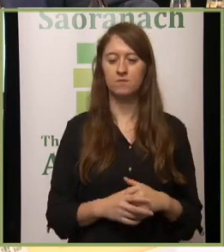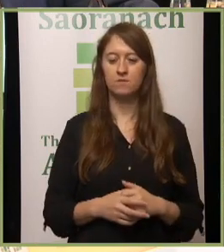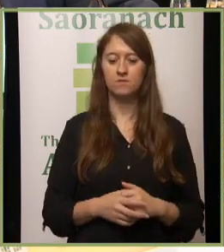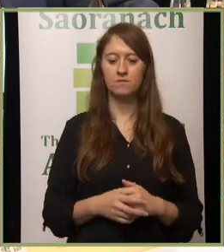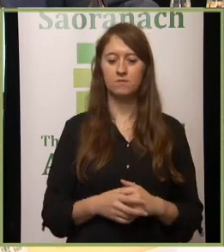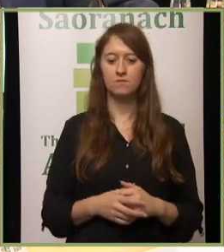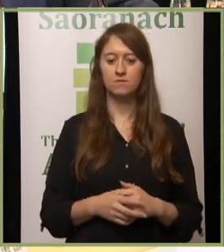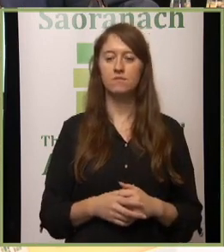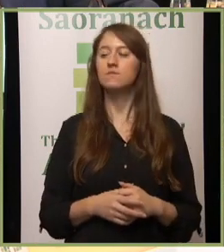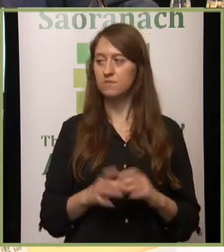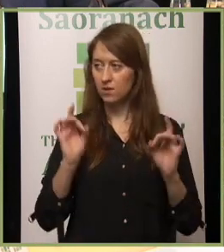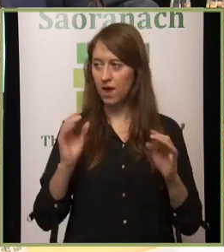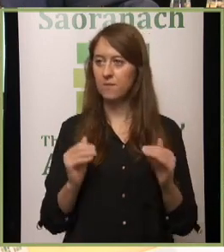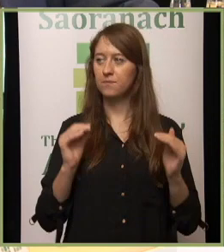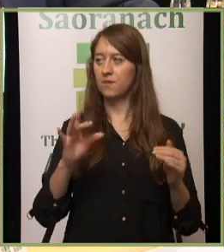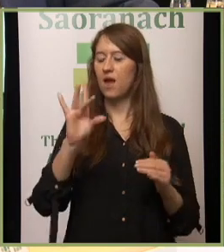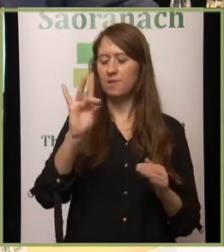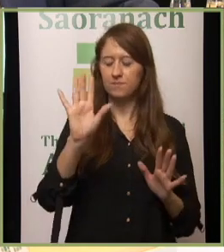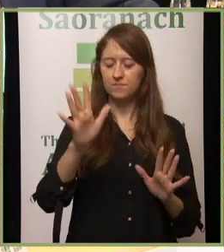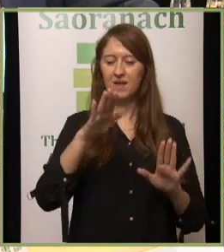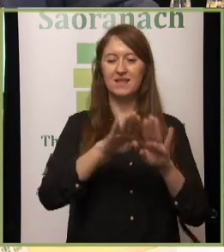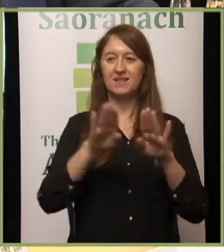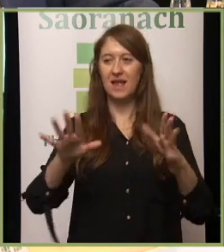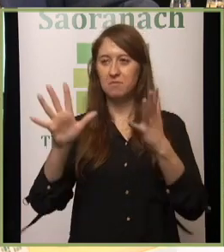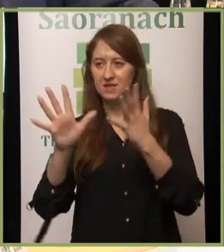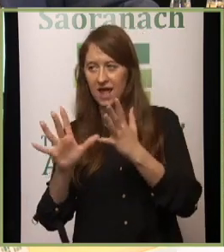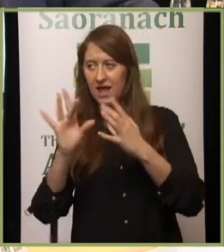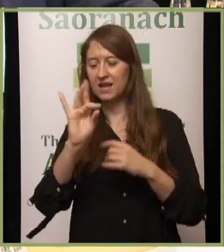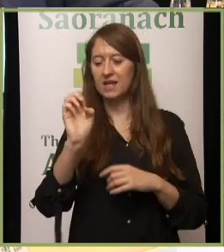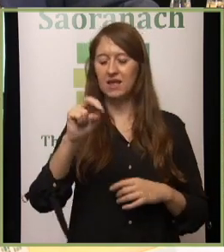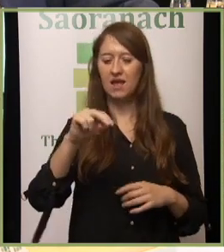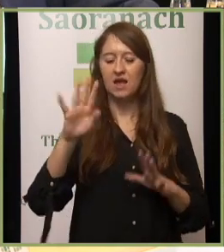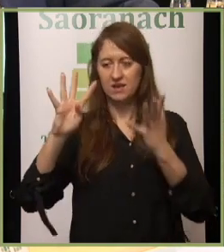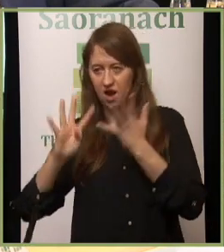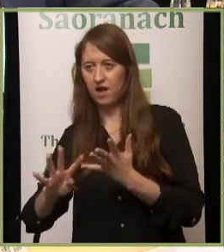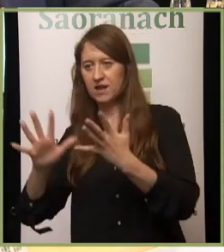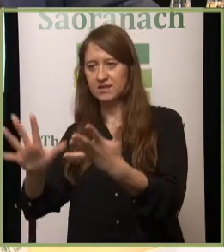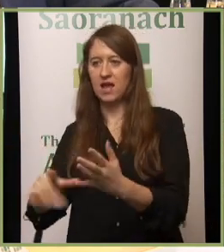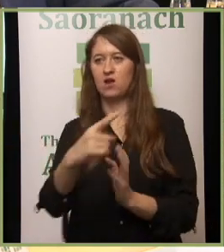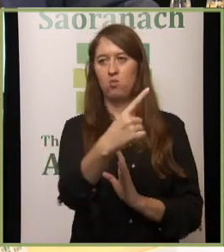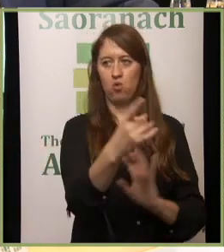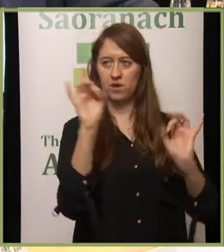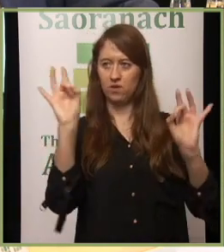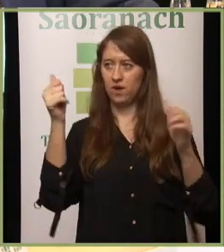And Kenneth and then Jean. So, oh, sorry, in table 10 as well, Johnny. So 9, 10 and 1.